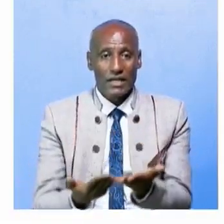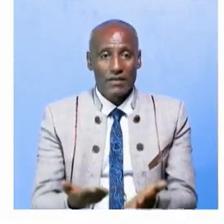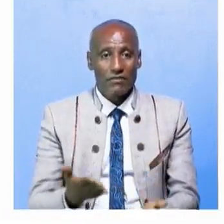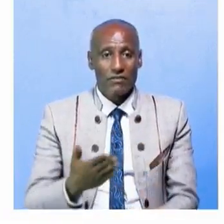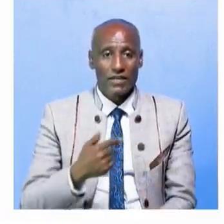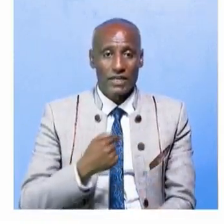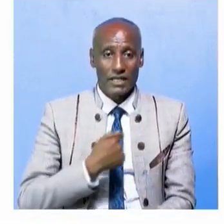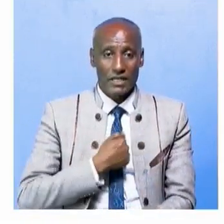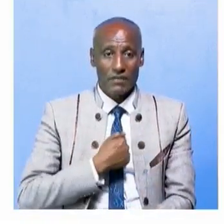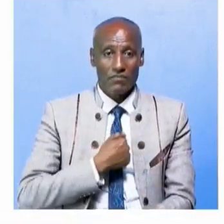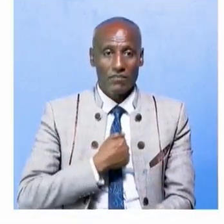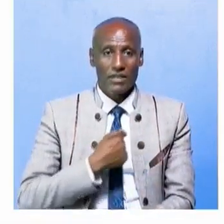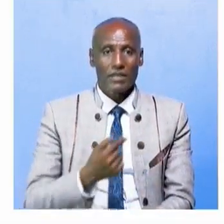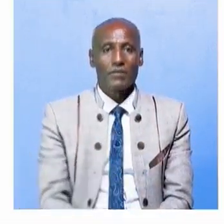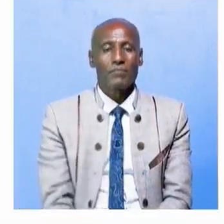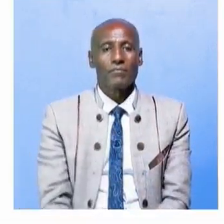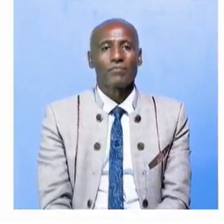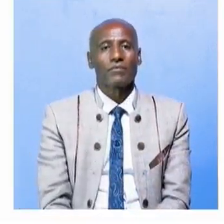give me